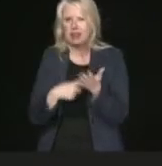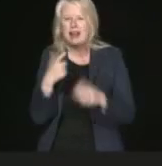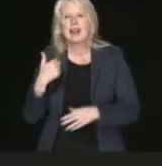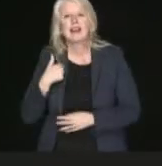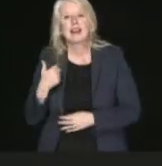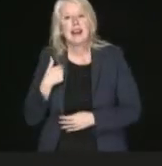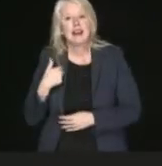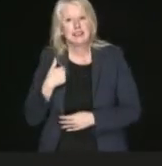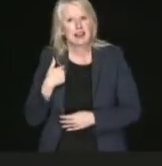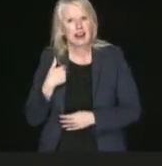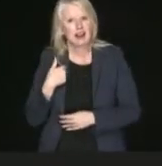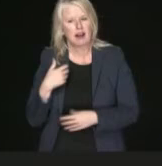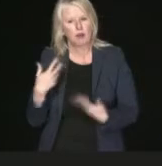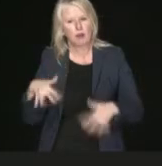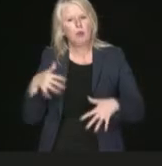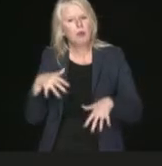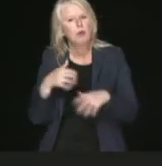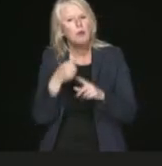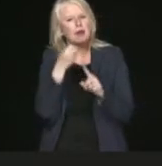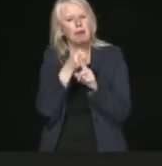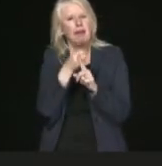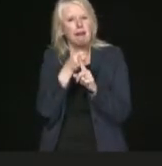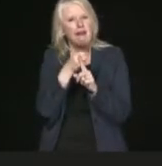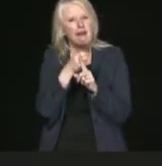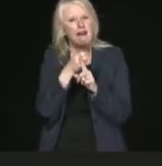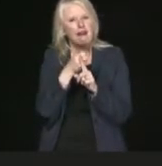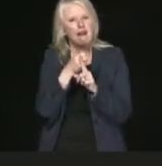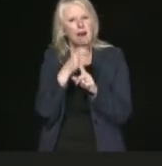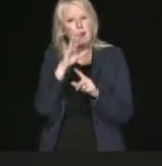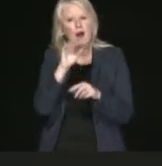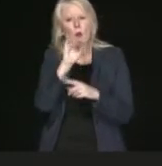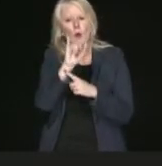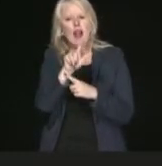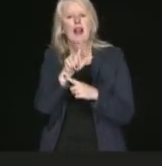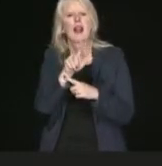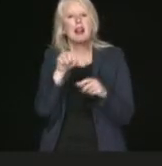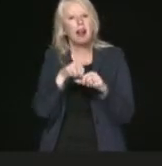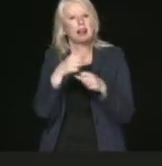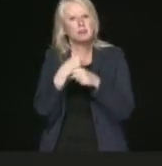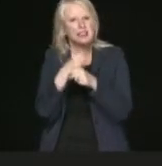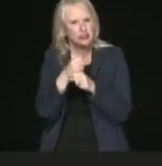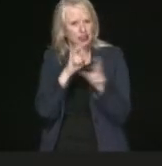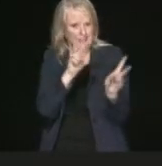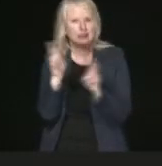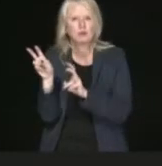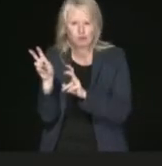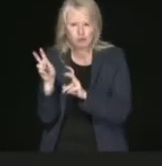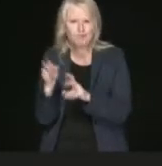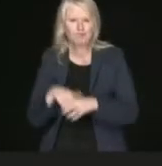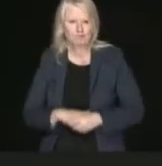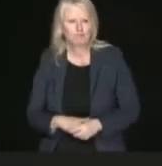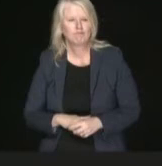seriously affected by the oil production issue. Follow-up.